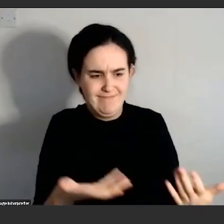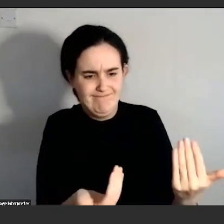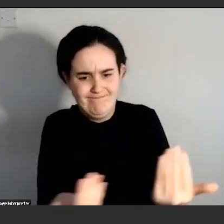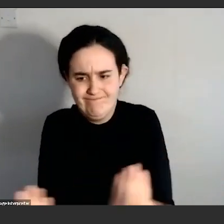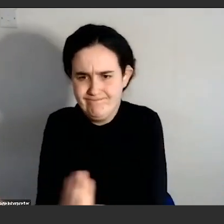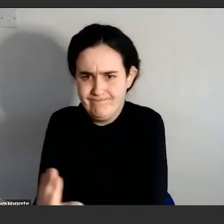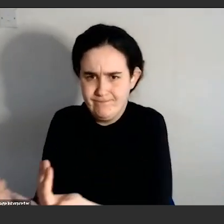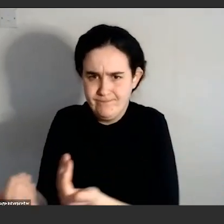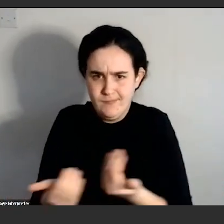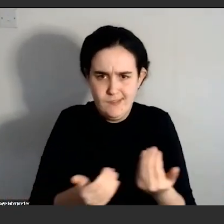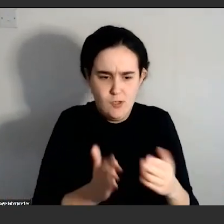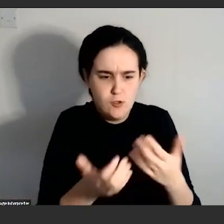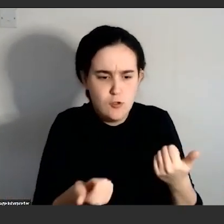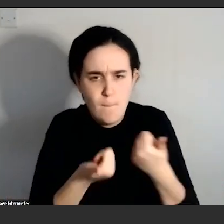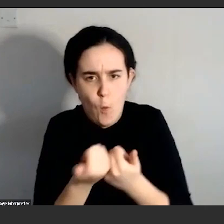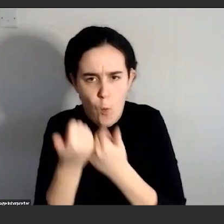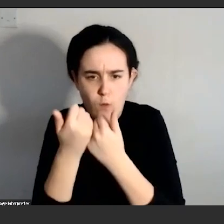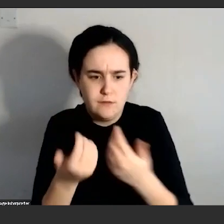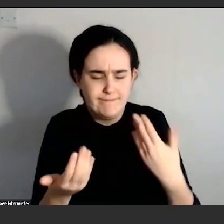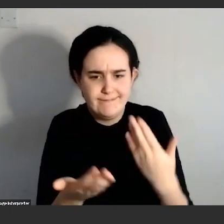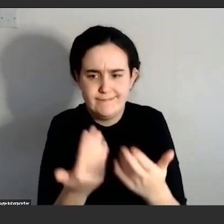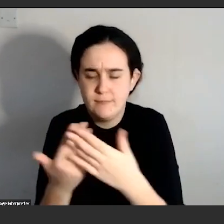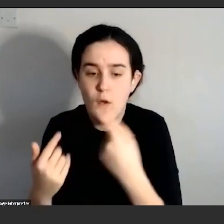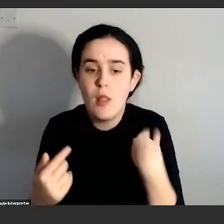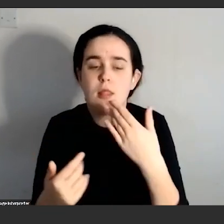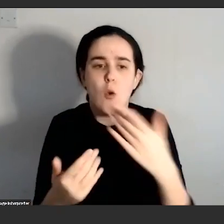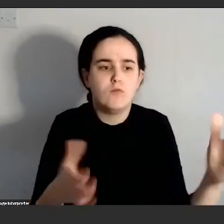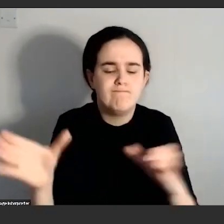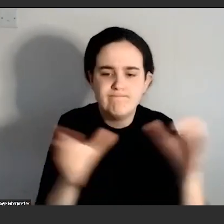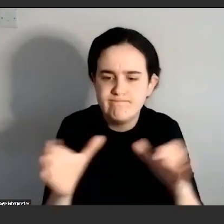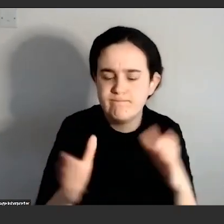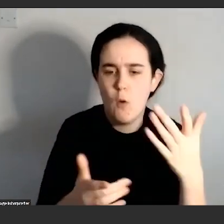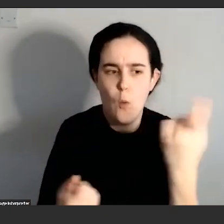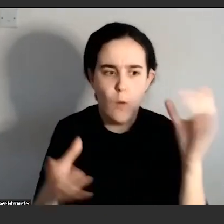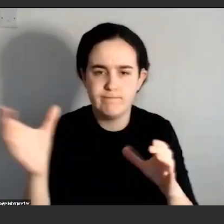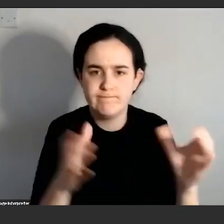we actually provided over 10,000 wheelchairs to all our disability